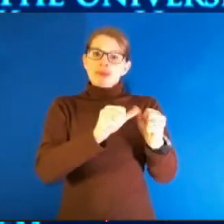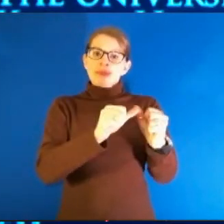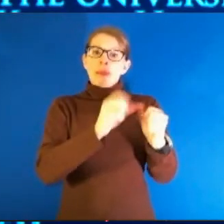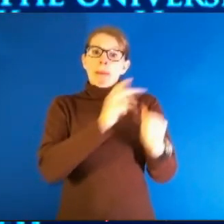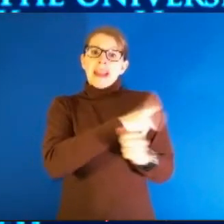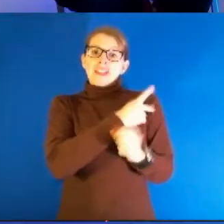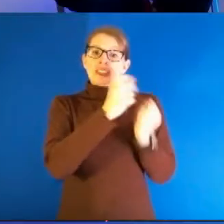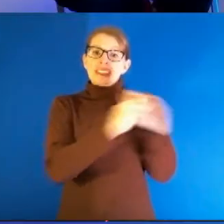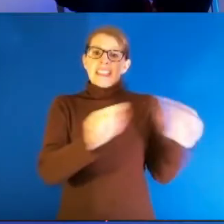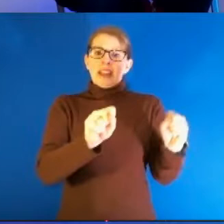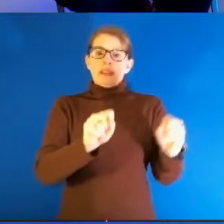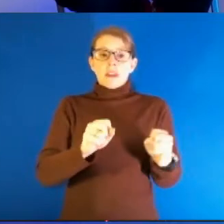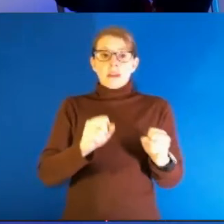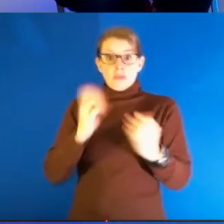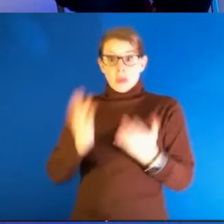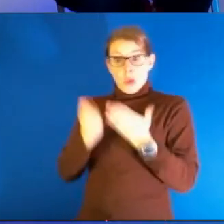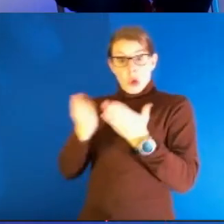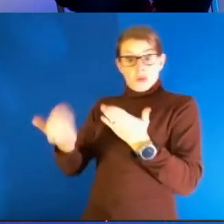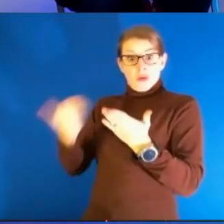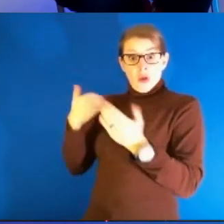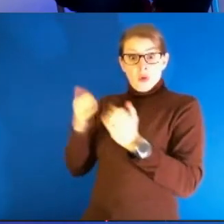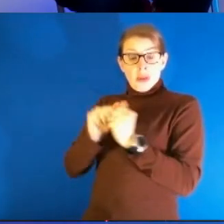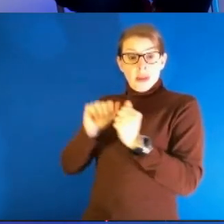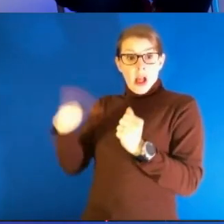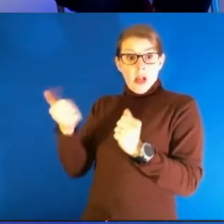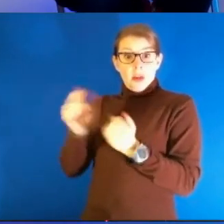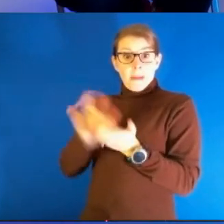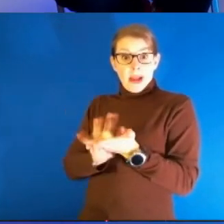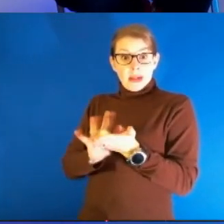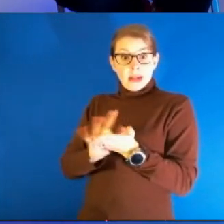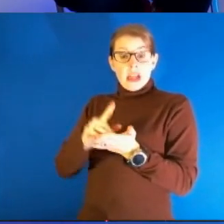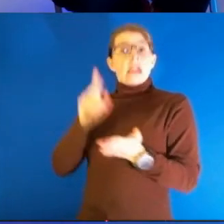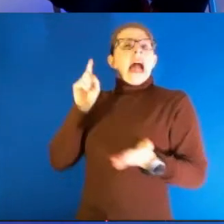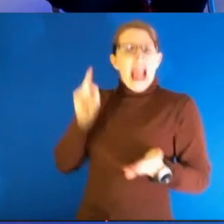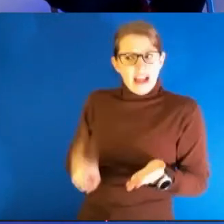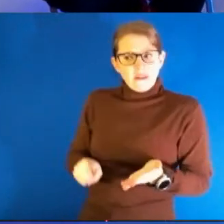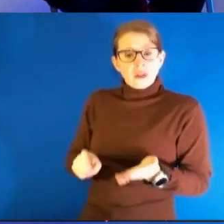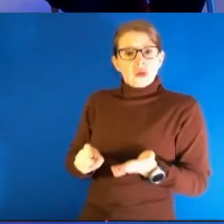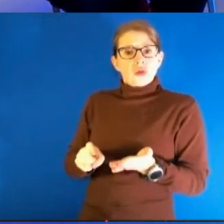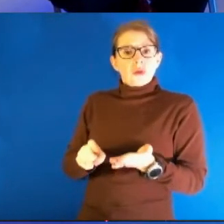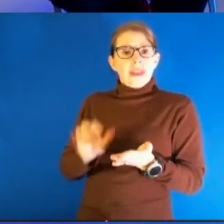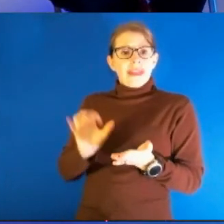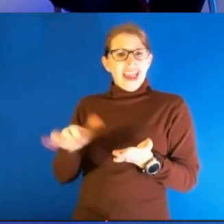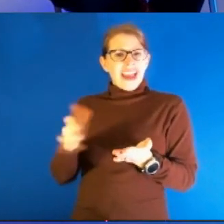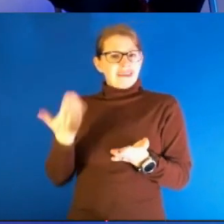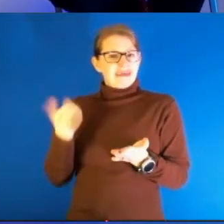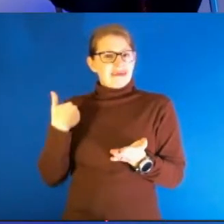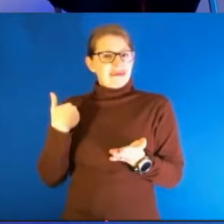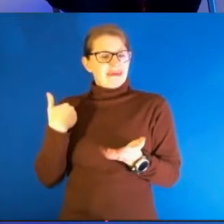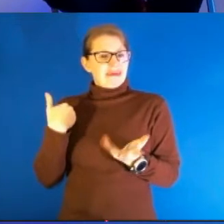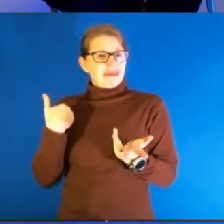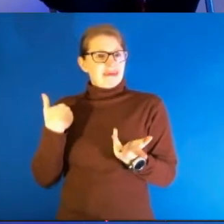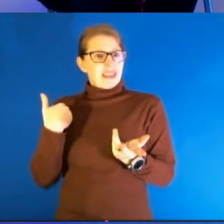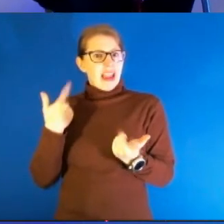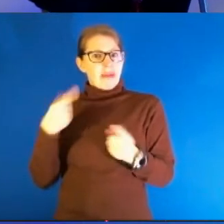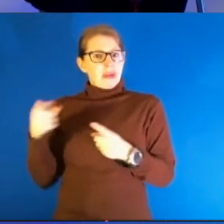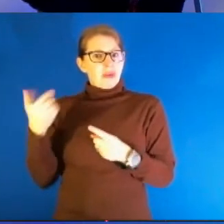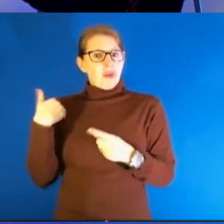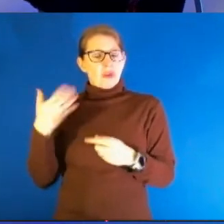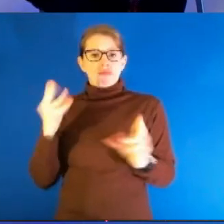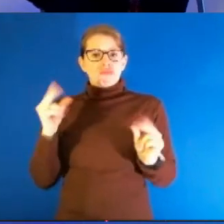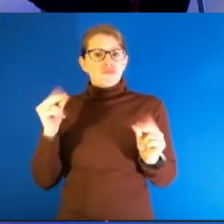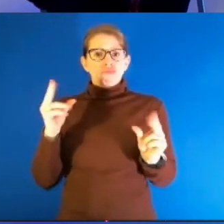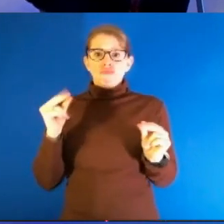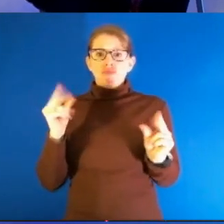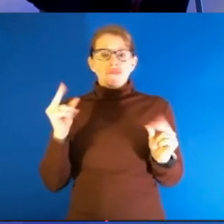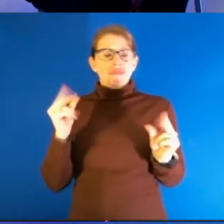ever been proposed before with other medications? Like somebody would have to do that? I can't That even. anyone remembers? Not that I'm aware of. No. To No. my knowledge. Okay, It's- no. No,